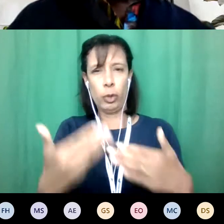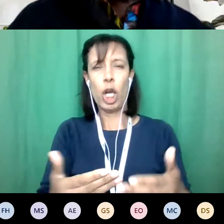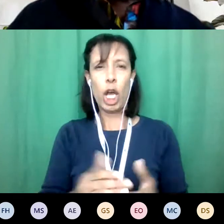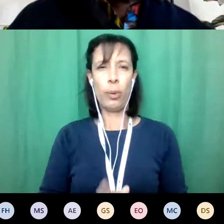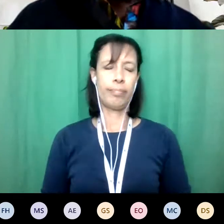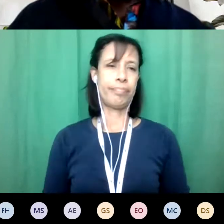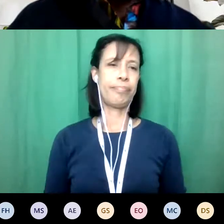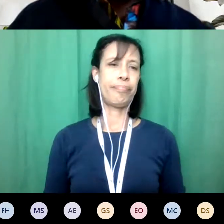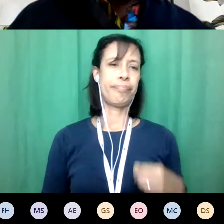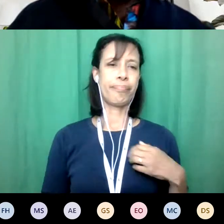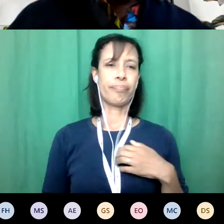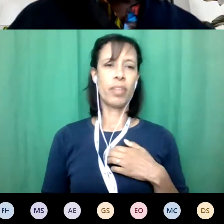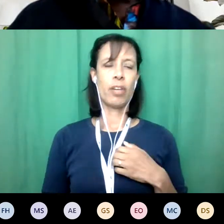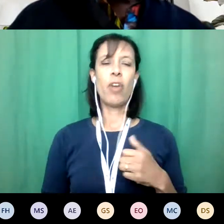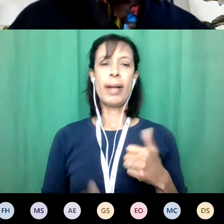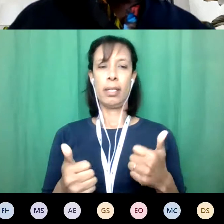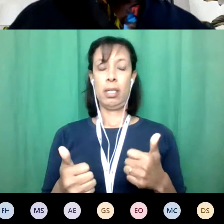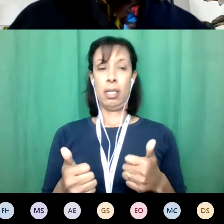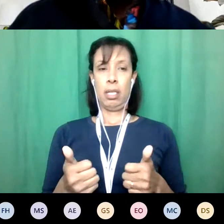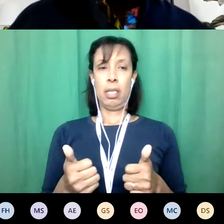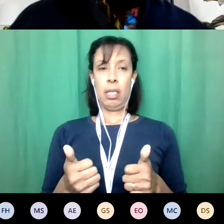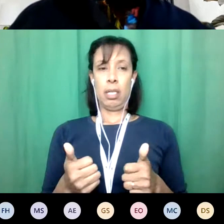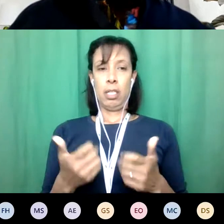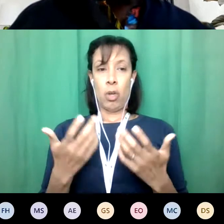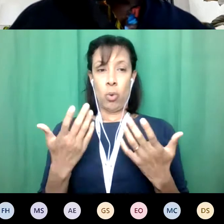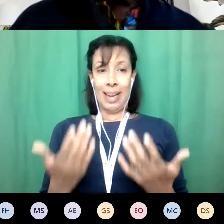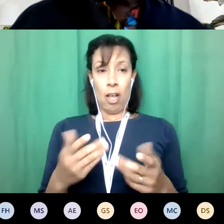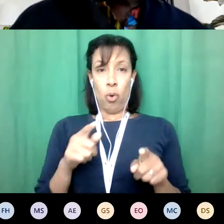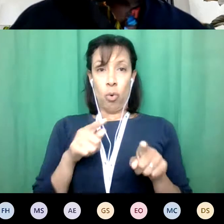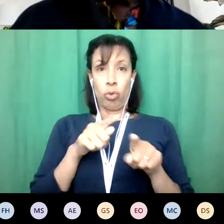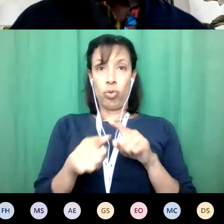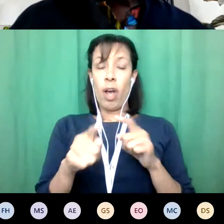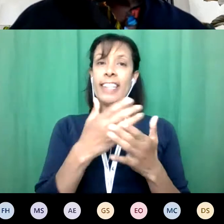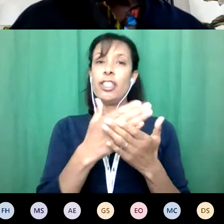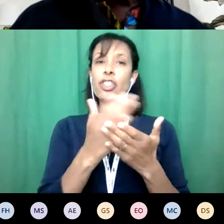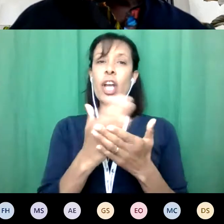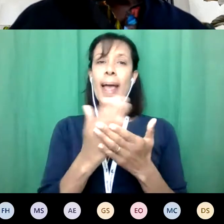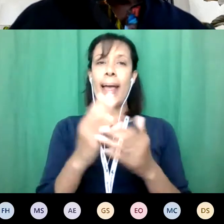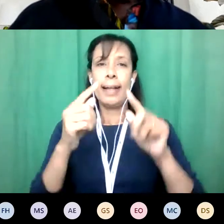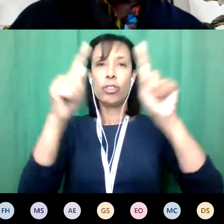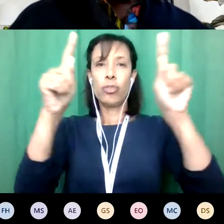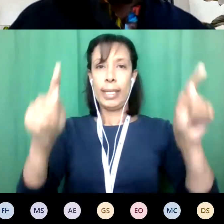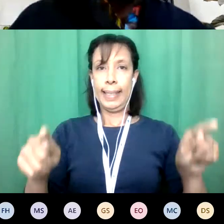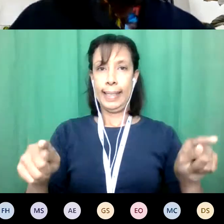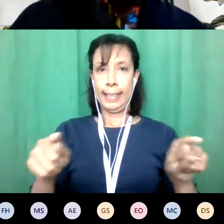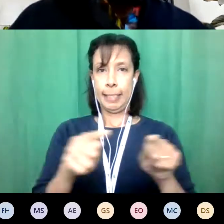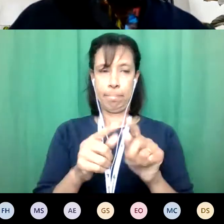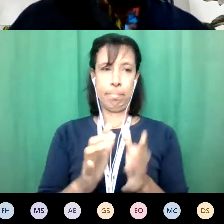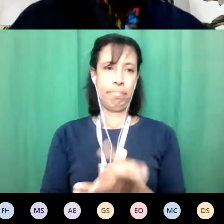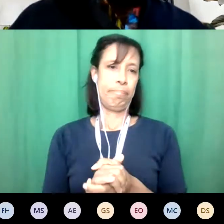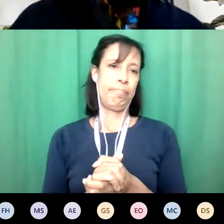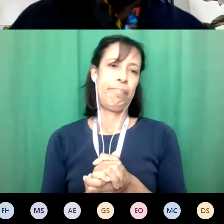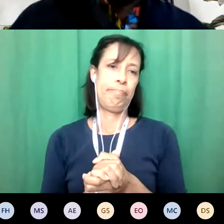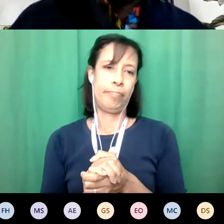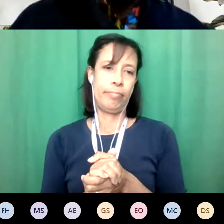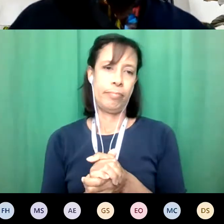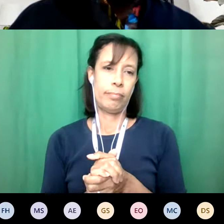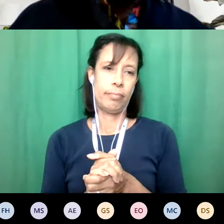Okay, that's the first thing. Now I'm going to try and share my screen with you. That's the next challenge. So I'm going to go into my